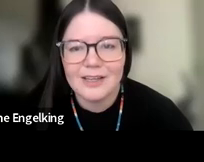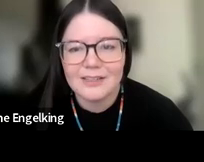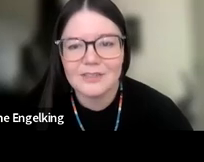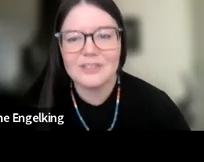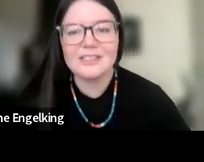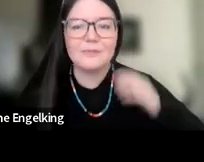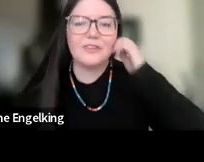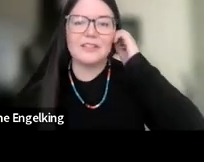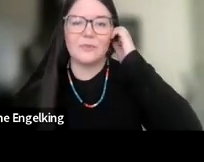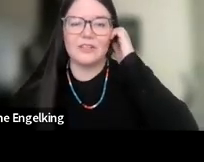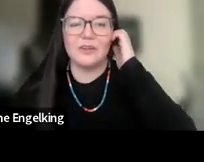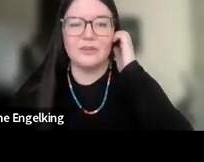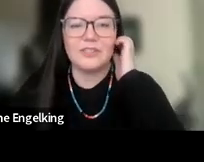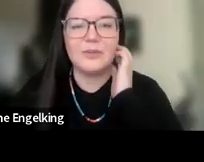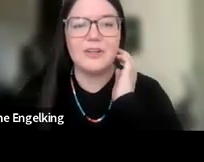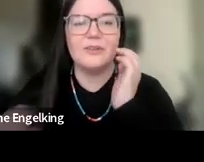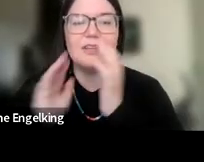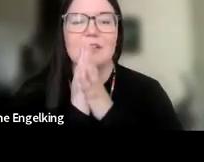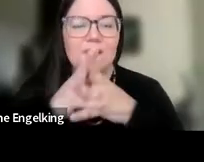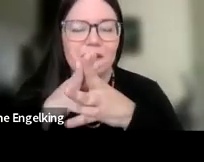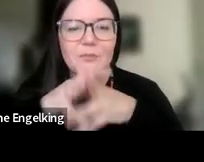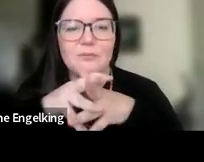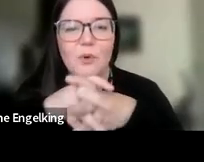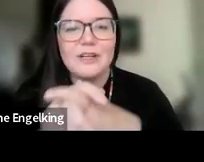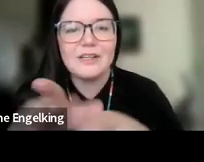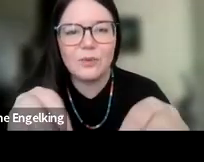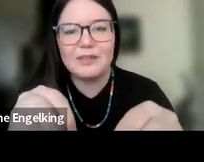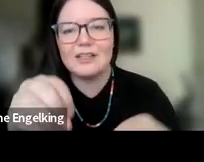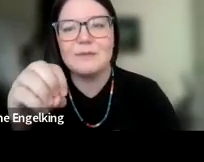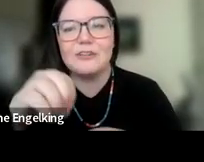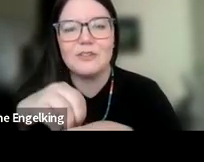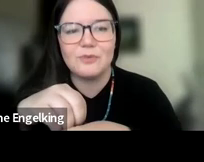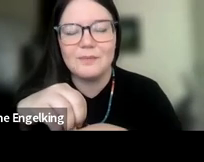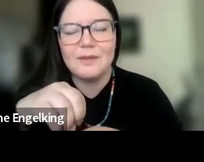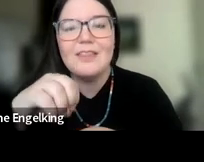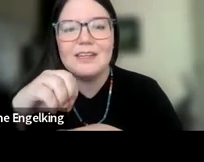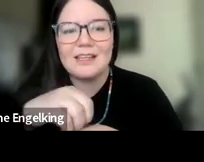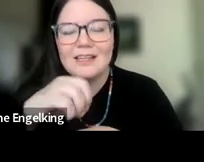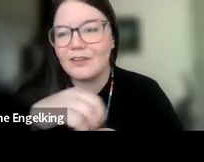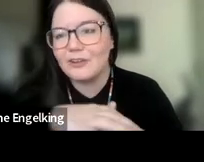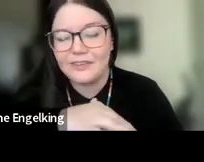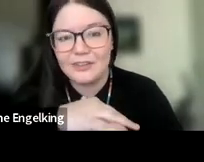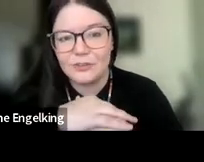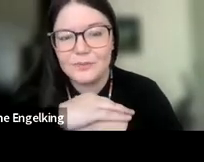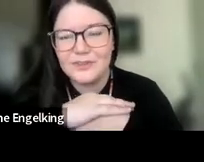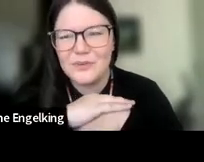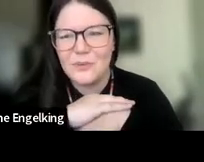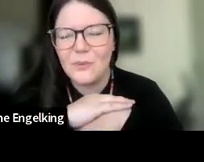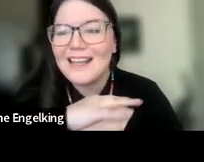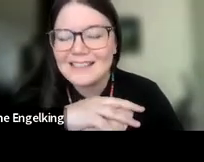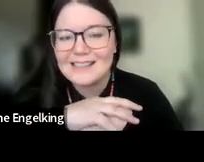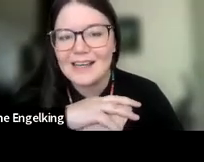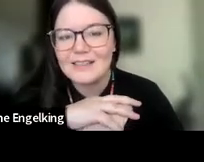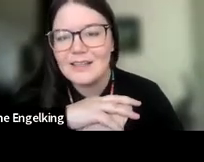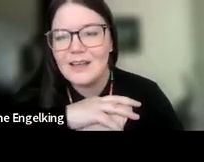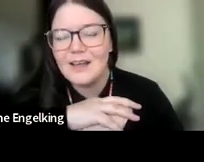all right. And so this is some of the things that we know. So we know that, more Native women experience rape than any other ethnic group.